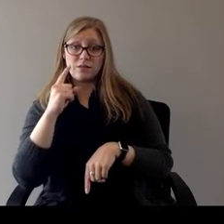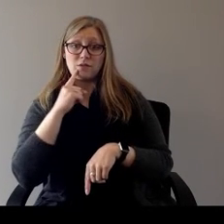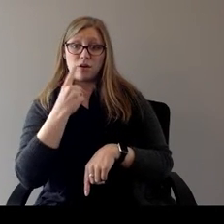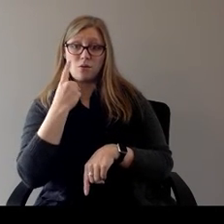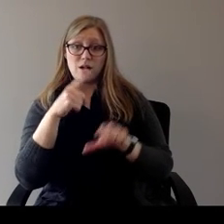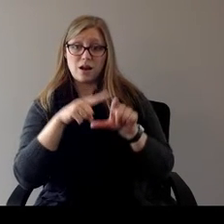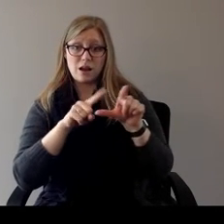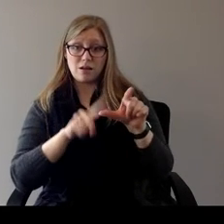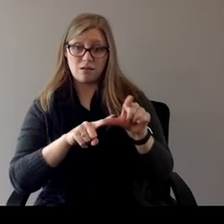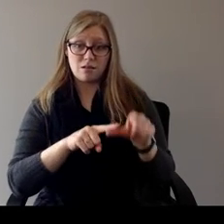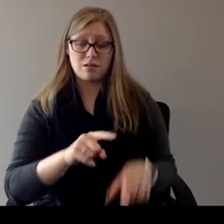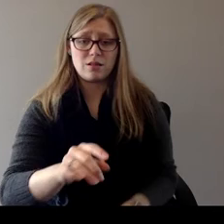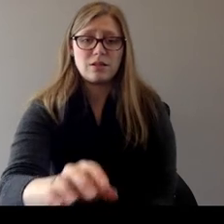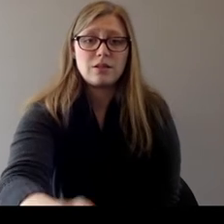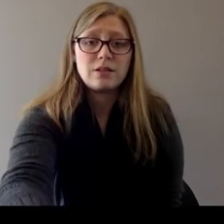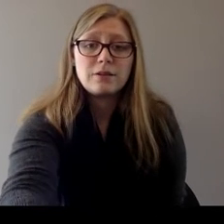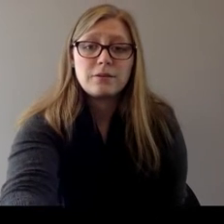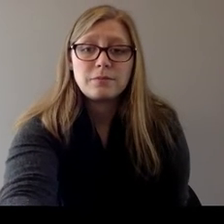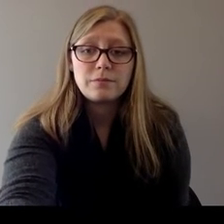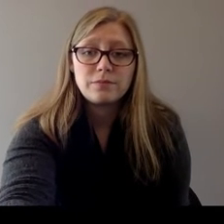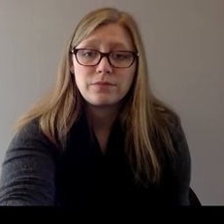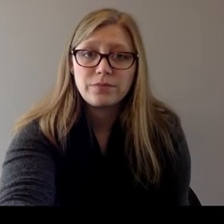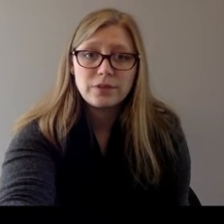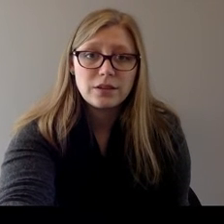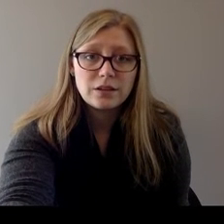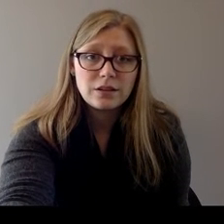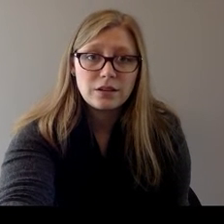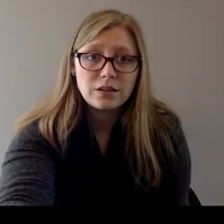be any angle. It's got to be the angle that's